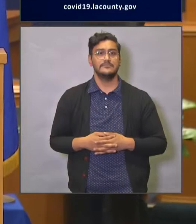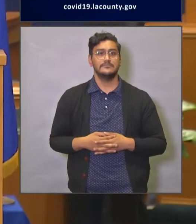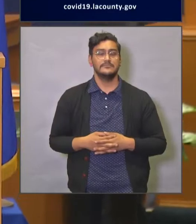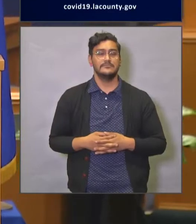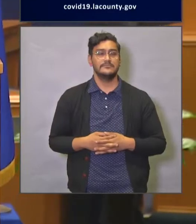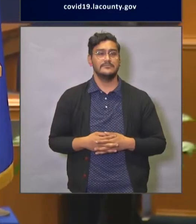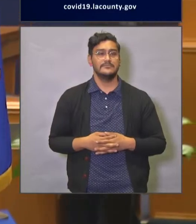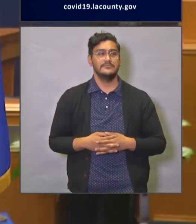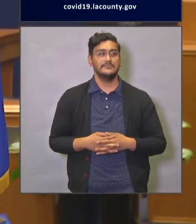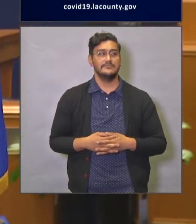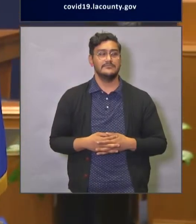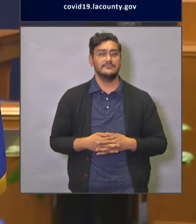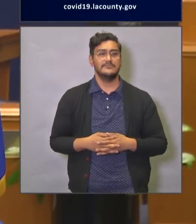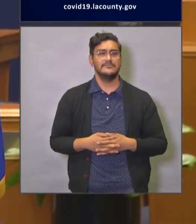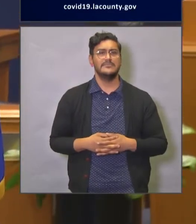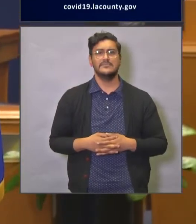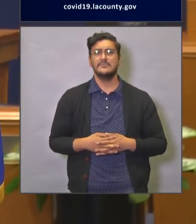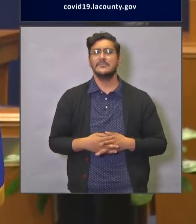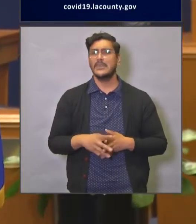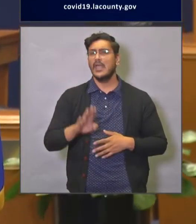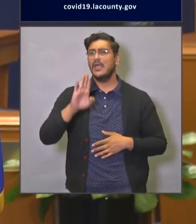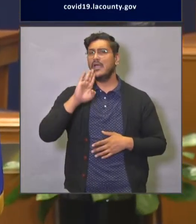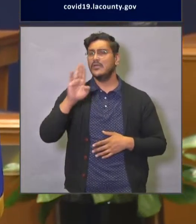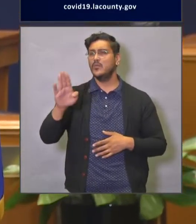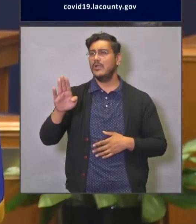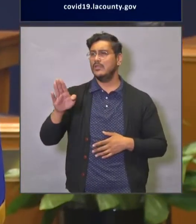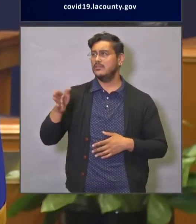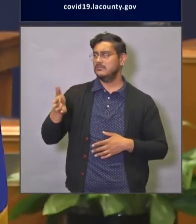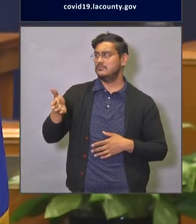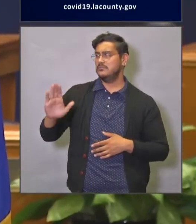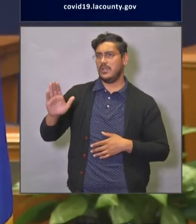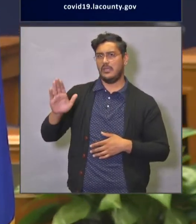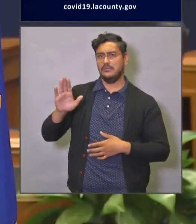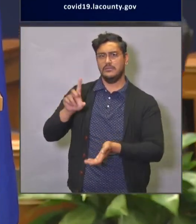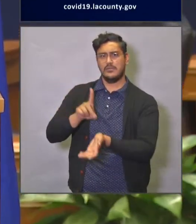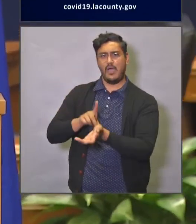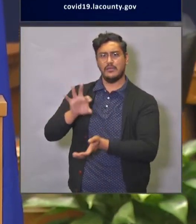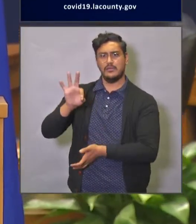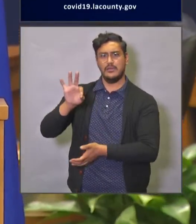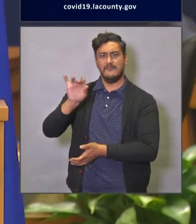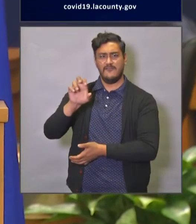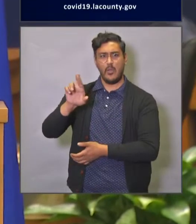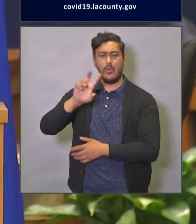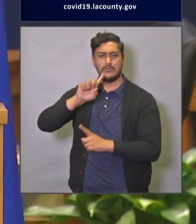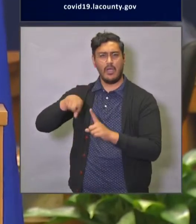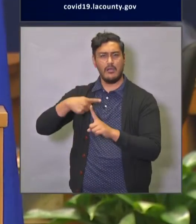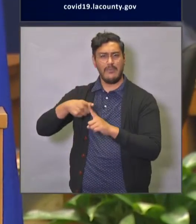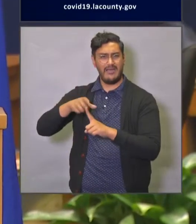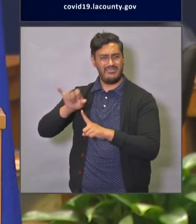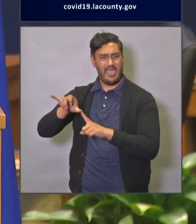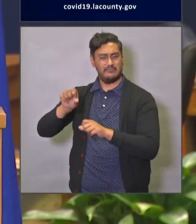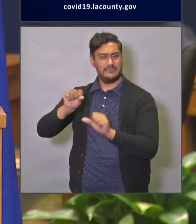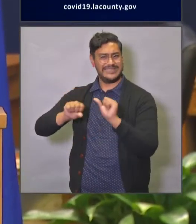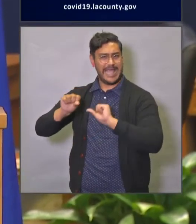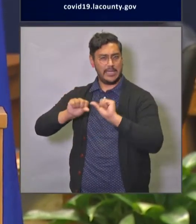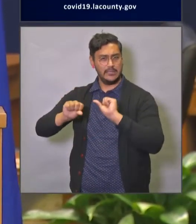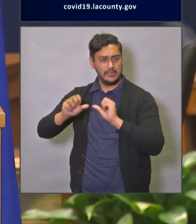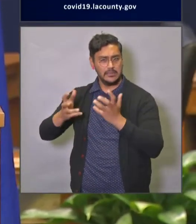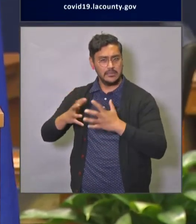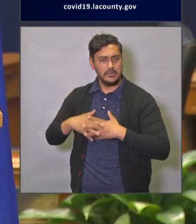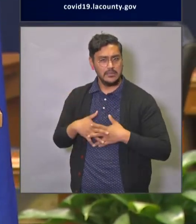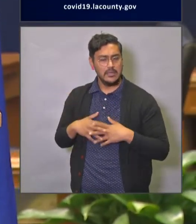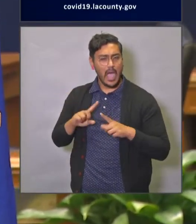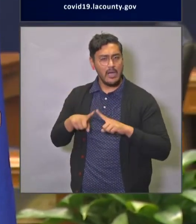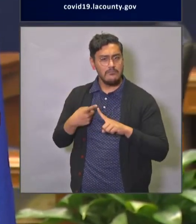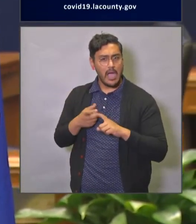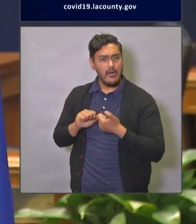Well, I will allow Dr. Ferreira to talk about the science behind our matrix and how